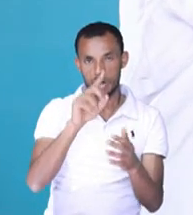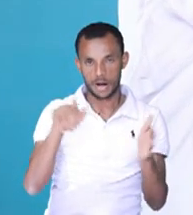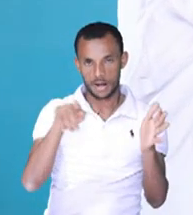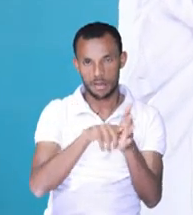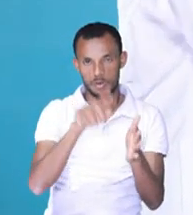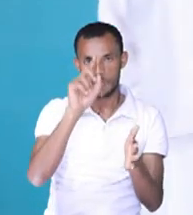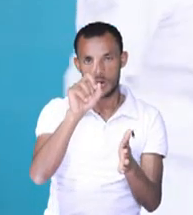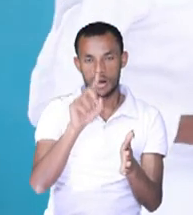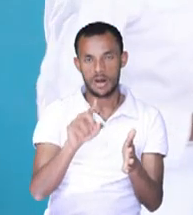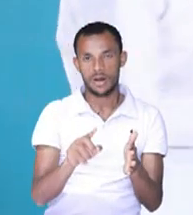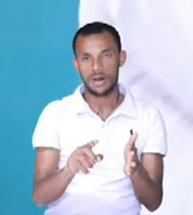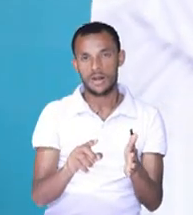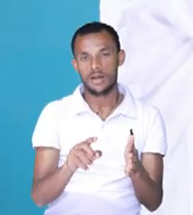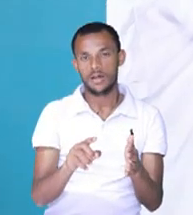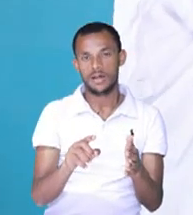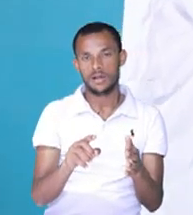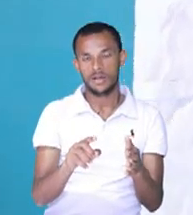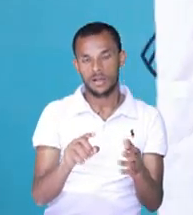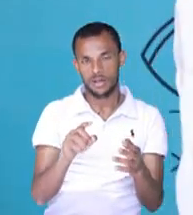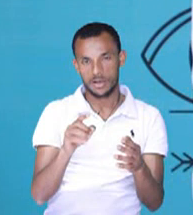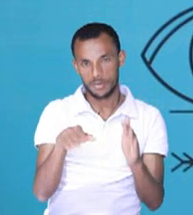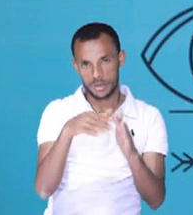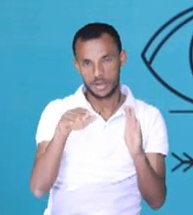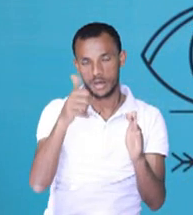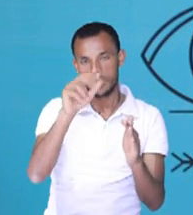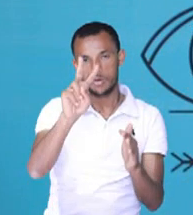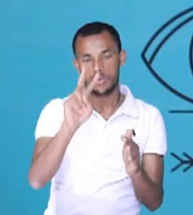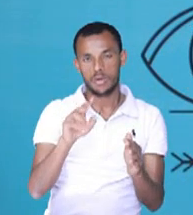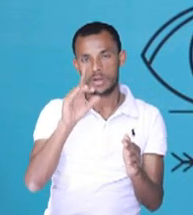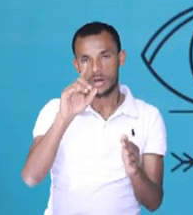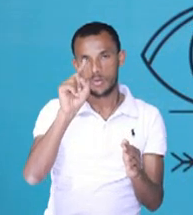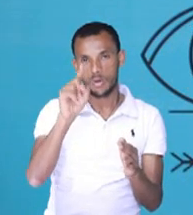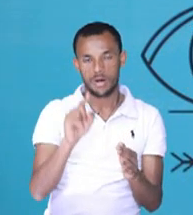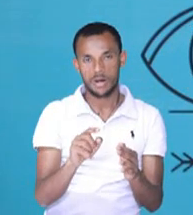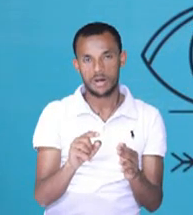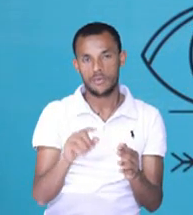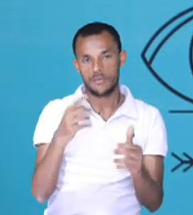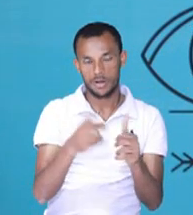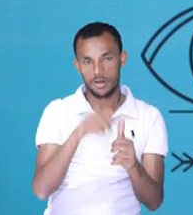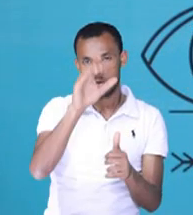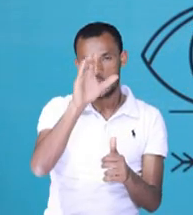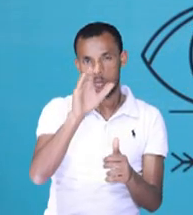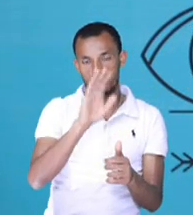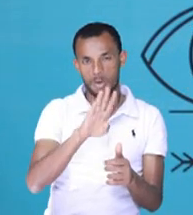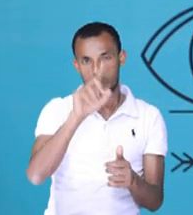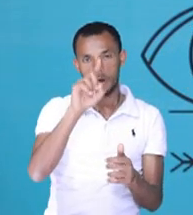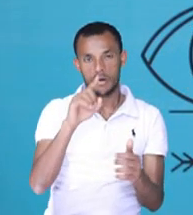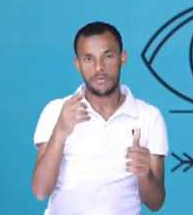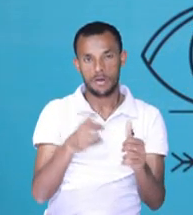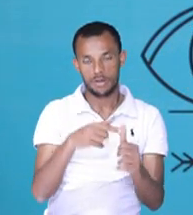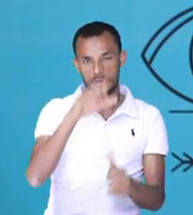-1, 0 represented by A2. B1, it is the first column of this given matrix, this